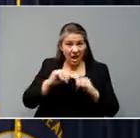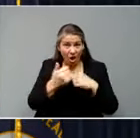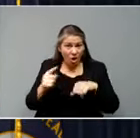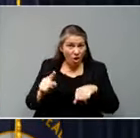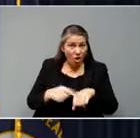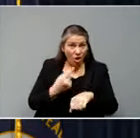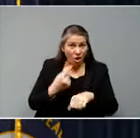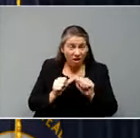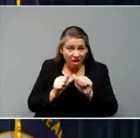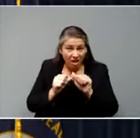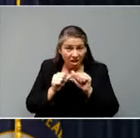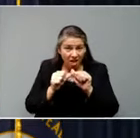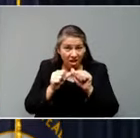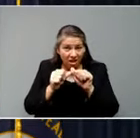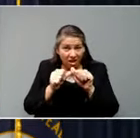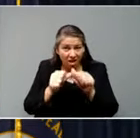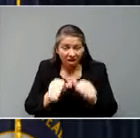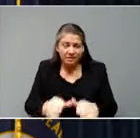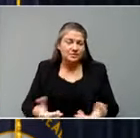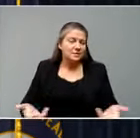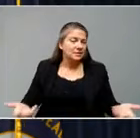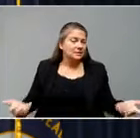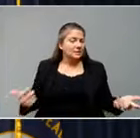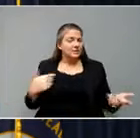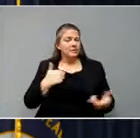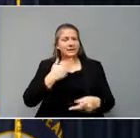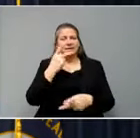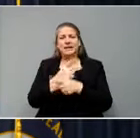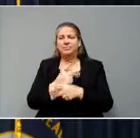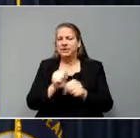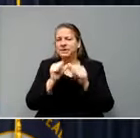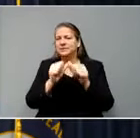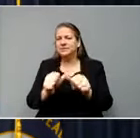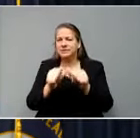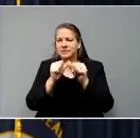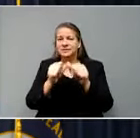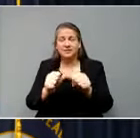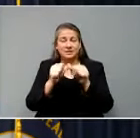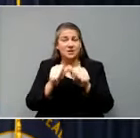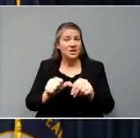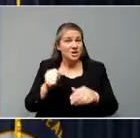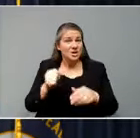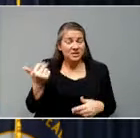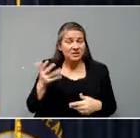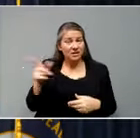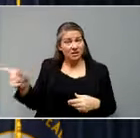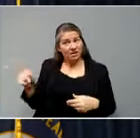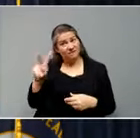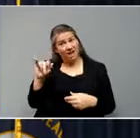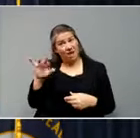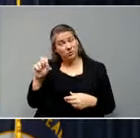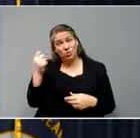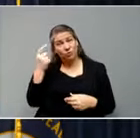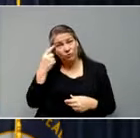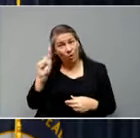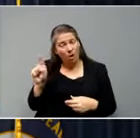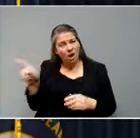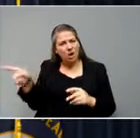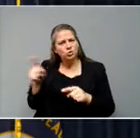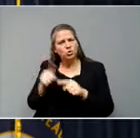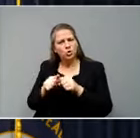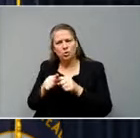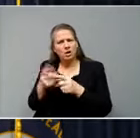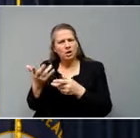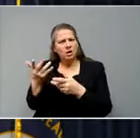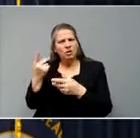however long it takes. It's out there with one mission to kill as many of us as possible. And so we cannot get tired, and we have to